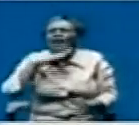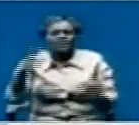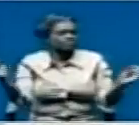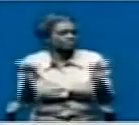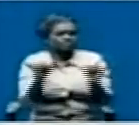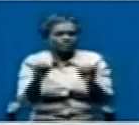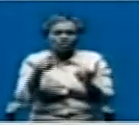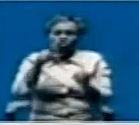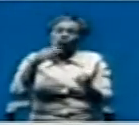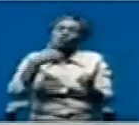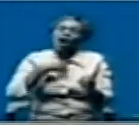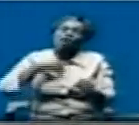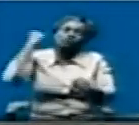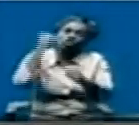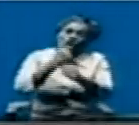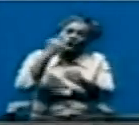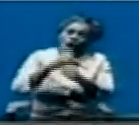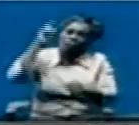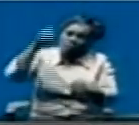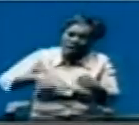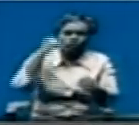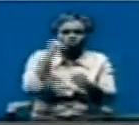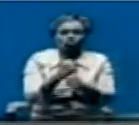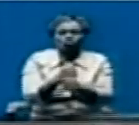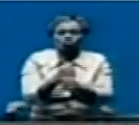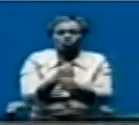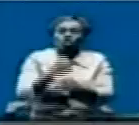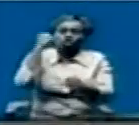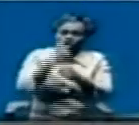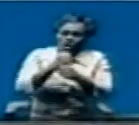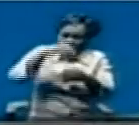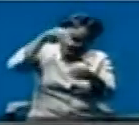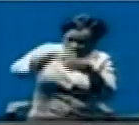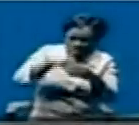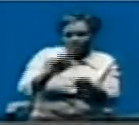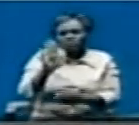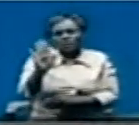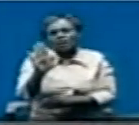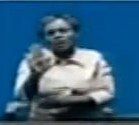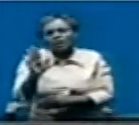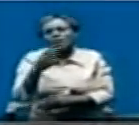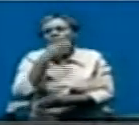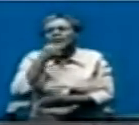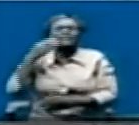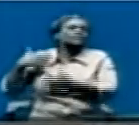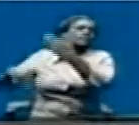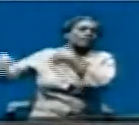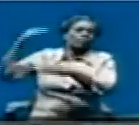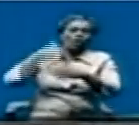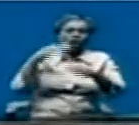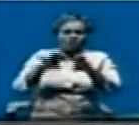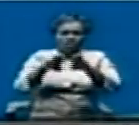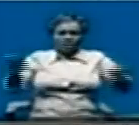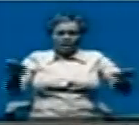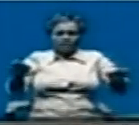to fulfill an assignment, and your assignment is already trapped on the inside. And there's a story of a man who actually had a farm